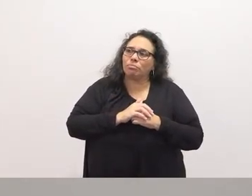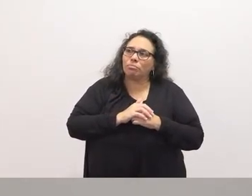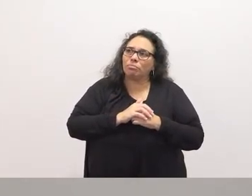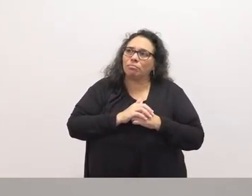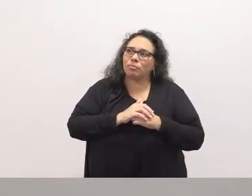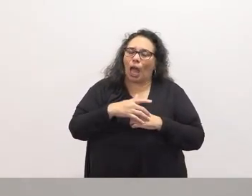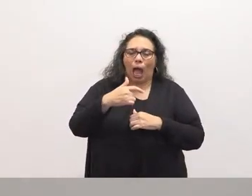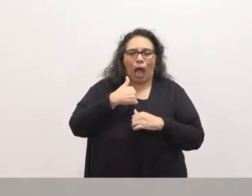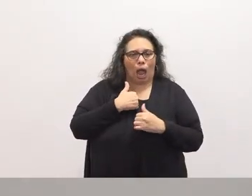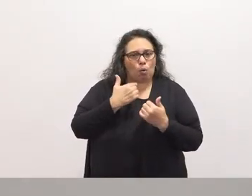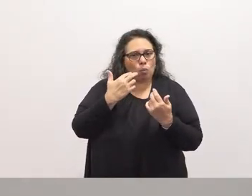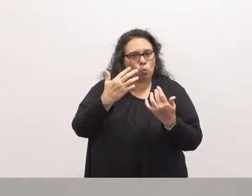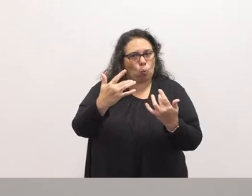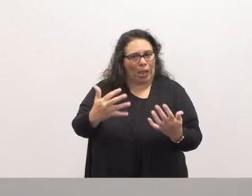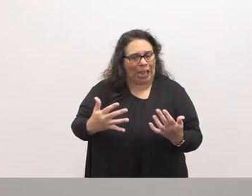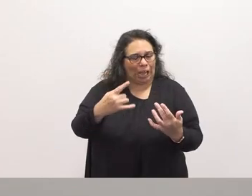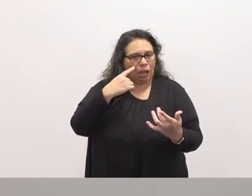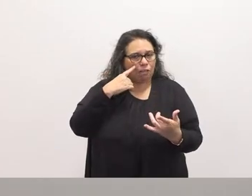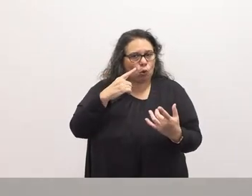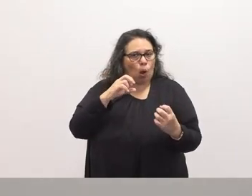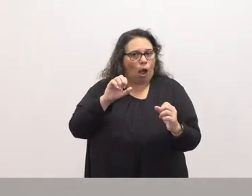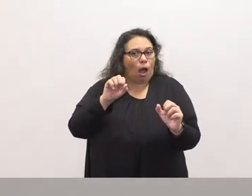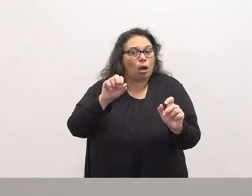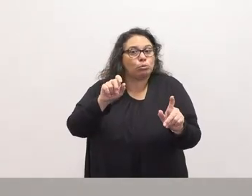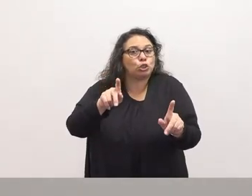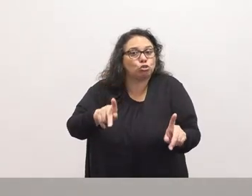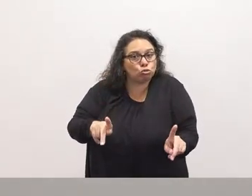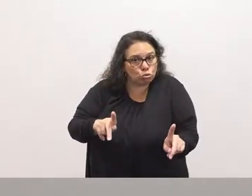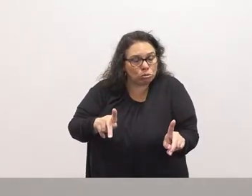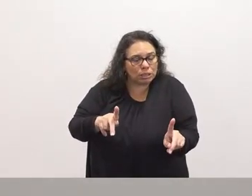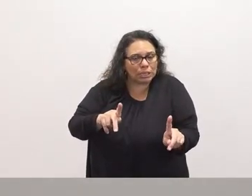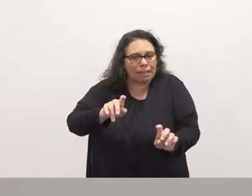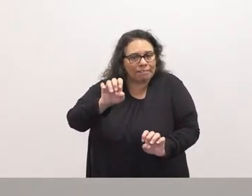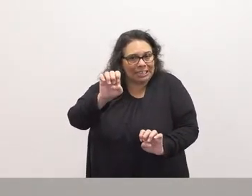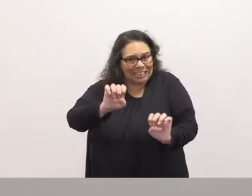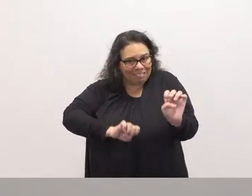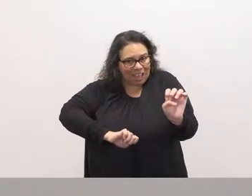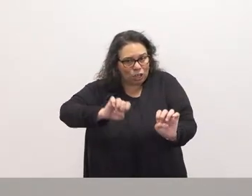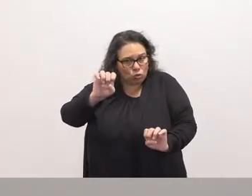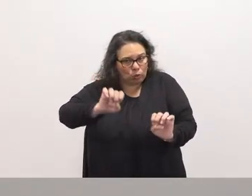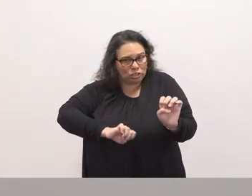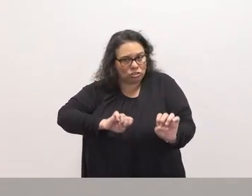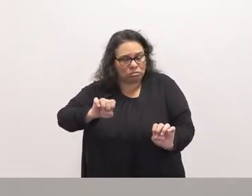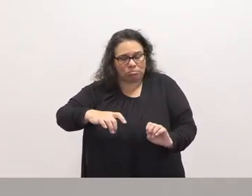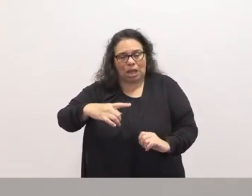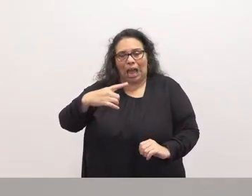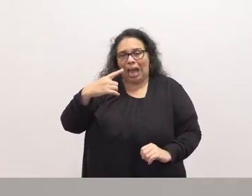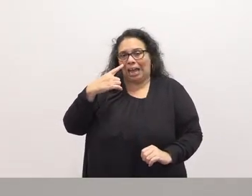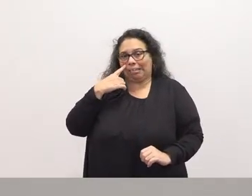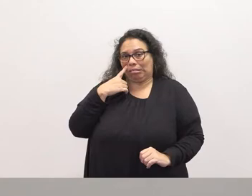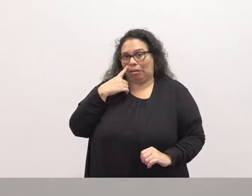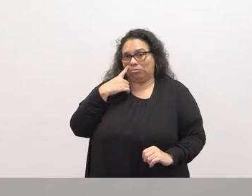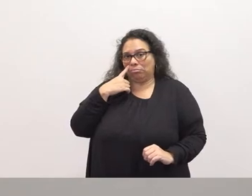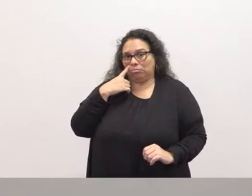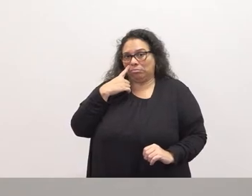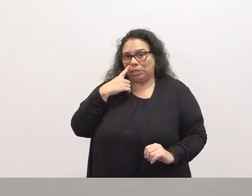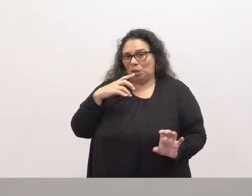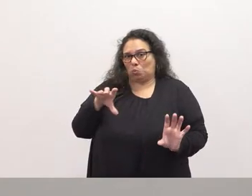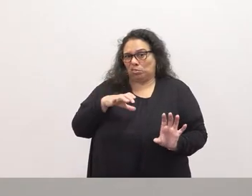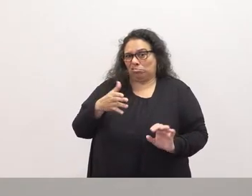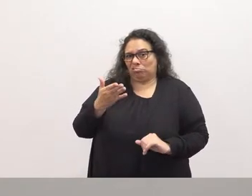and I was waiting for the opportunity to do that evaluation. I thought it was going to be done earlier this